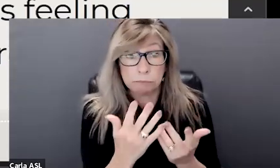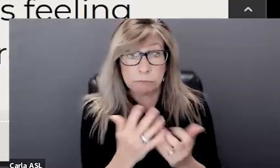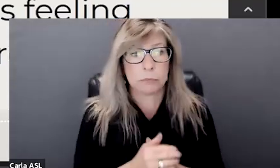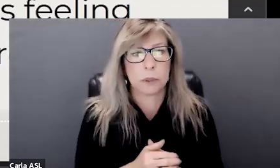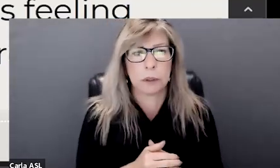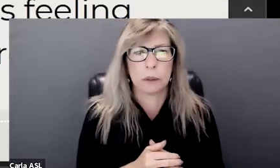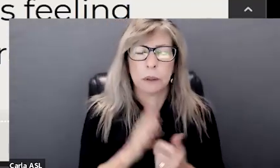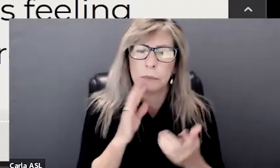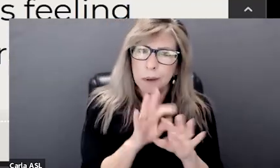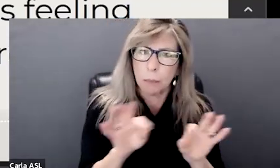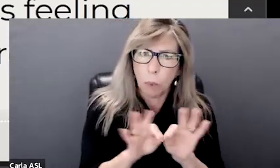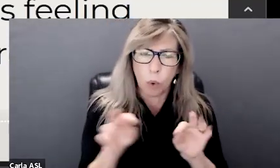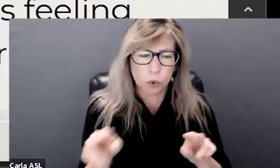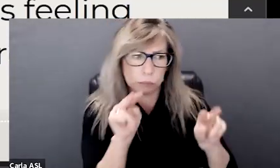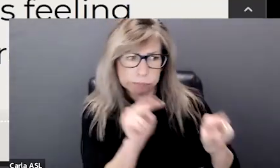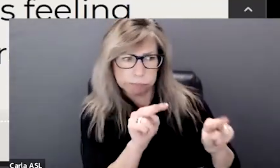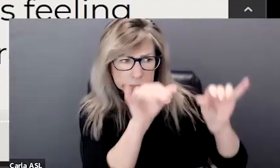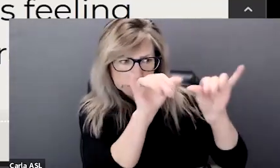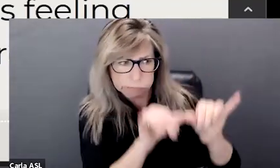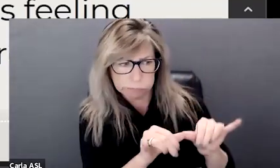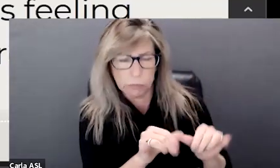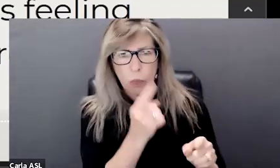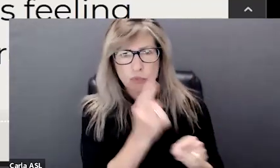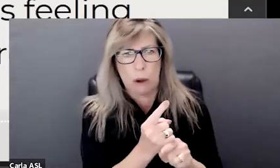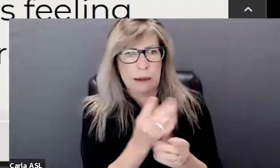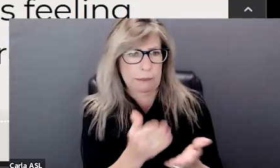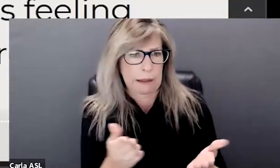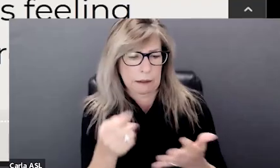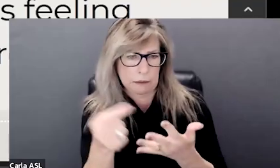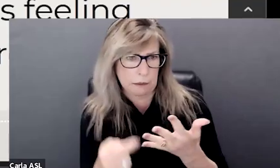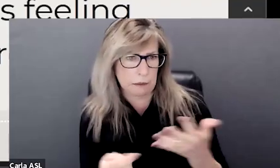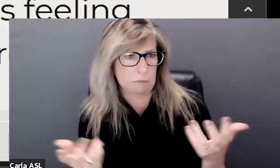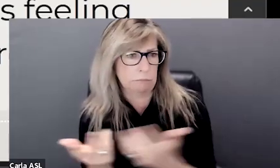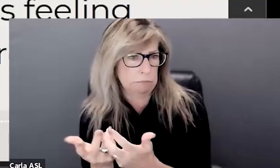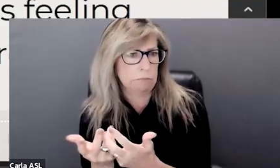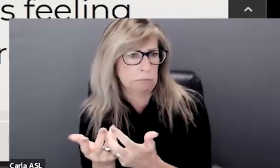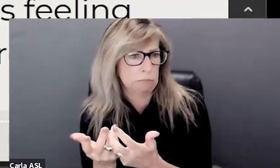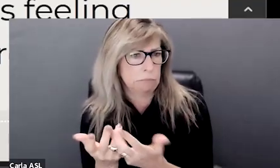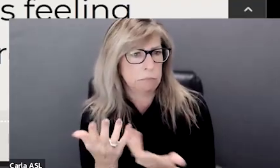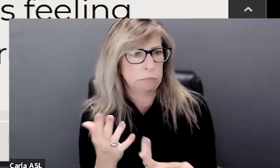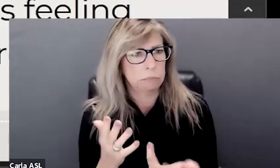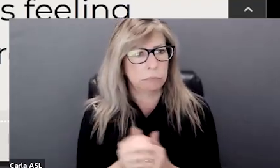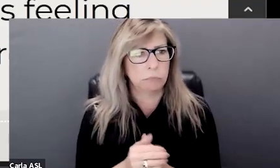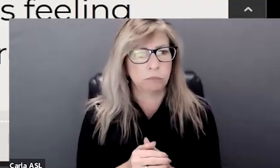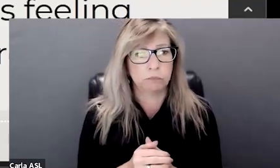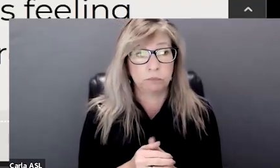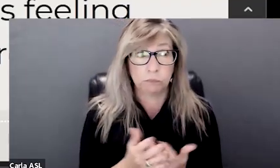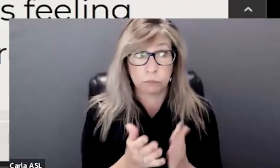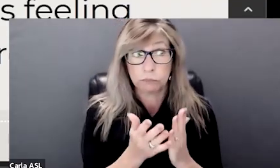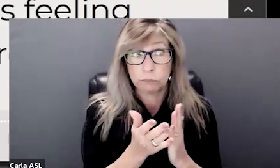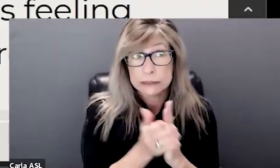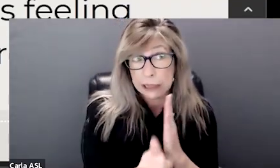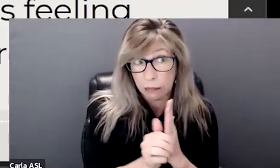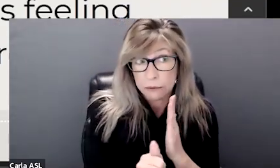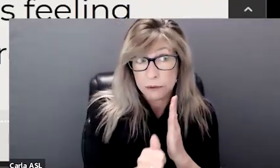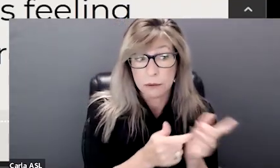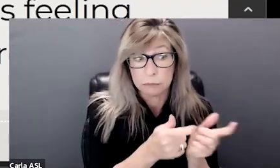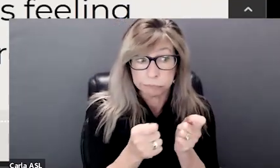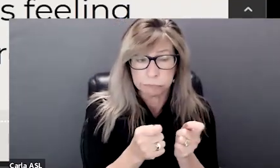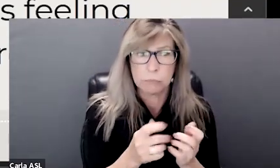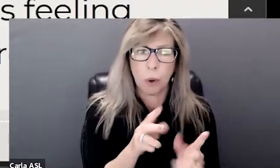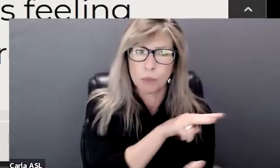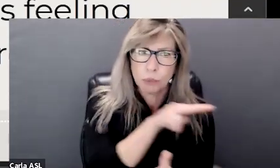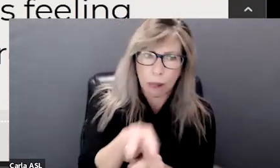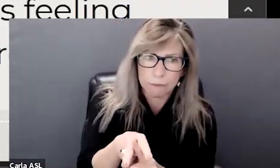want them to evoke evidence of skills that are relevant. Ideally, we would like to use